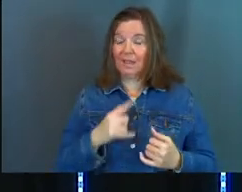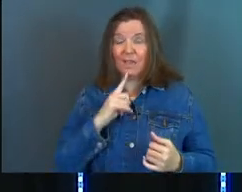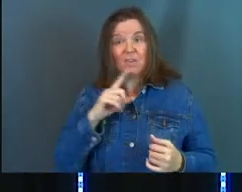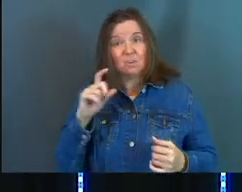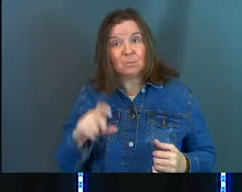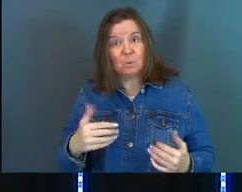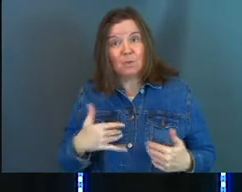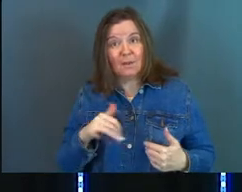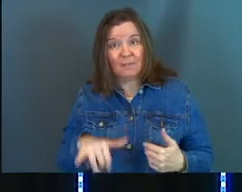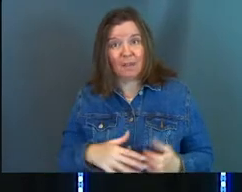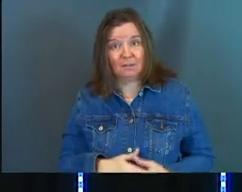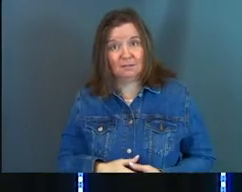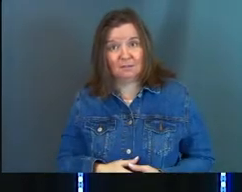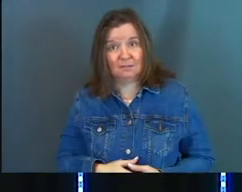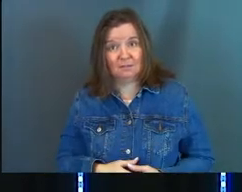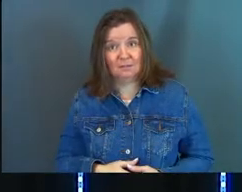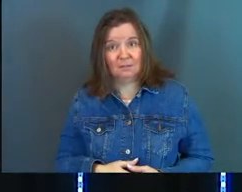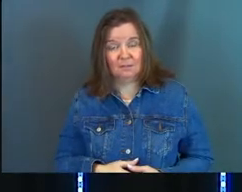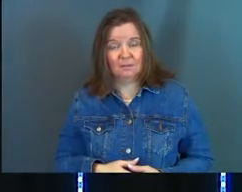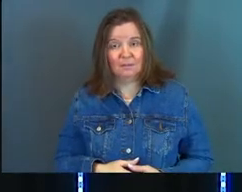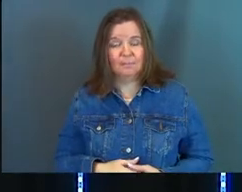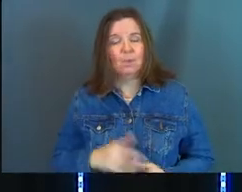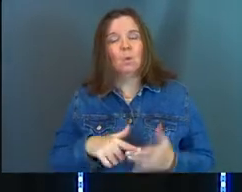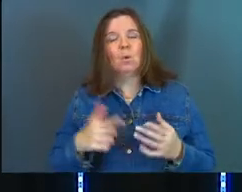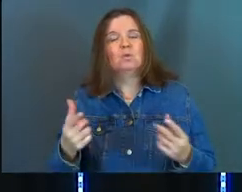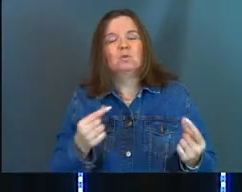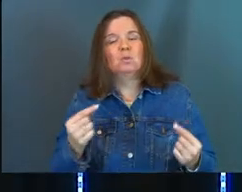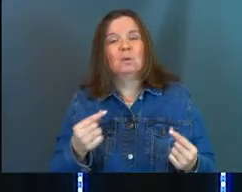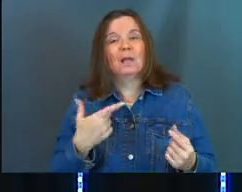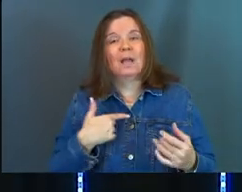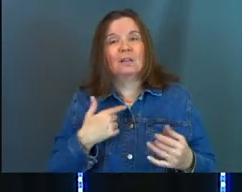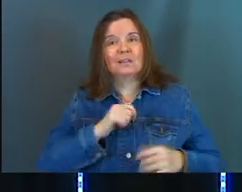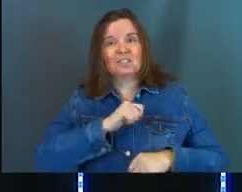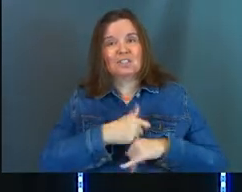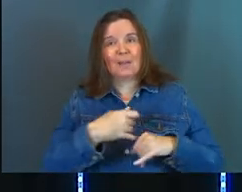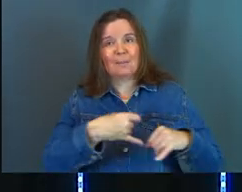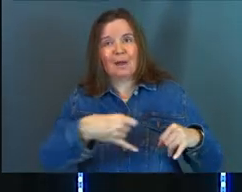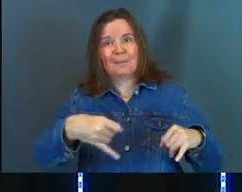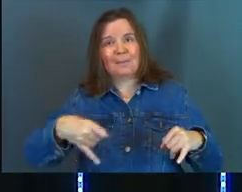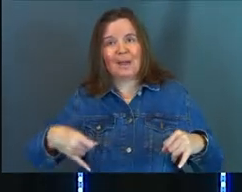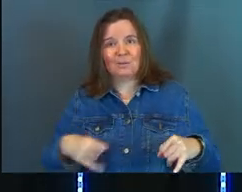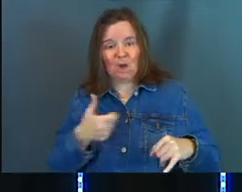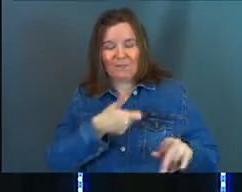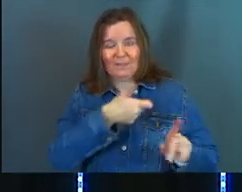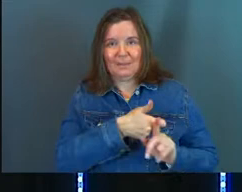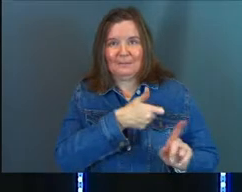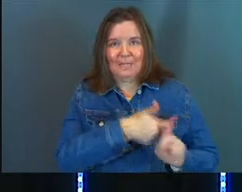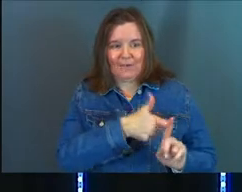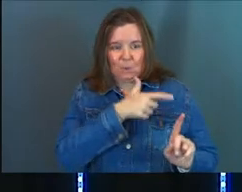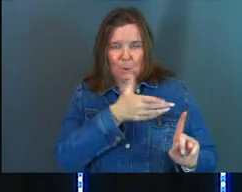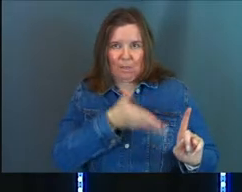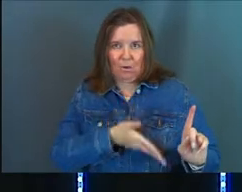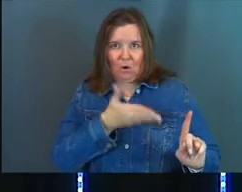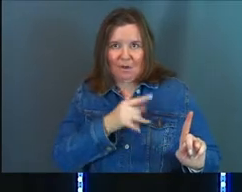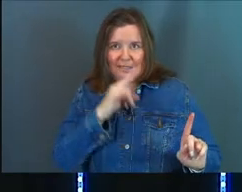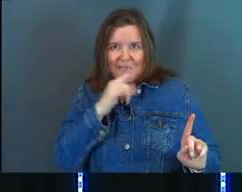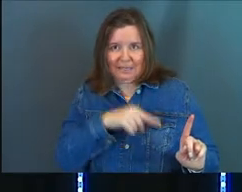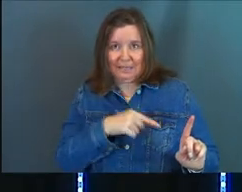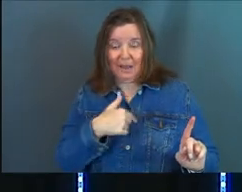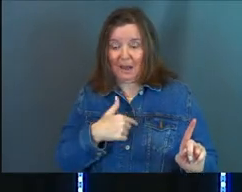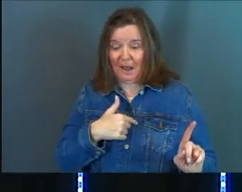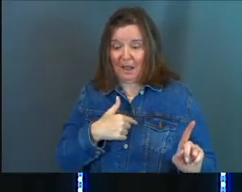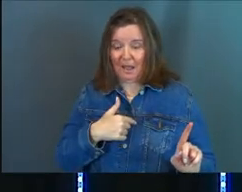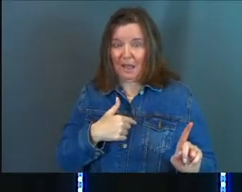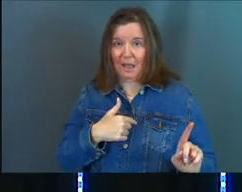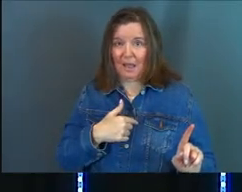they're supposed to have that. So what they're doing there is they're drawing the boundary lines of themselves. And I'm a